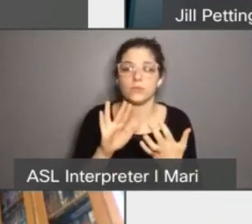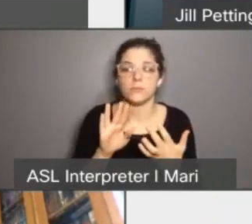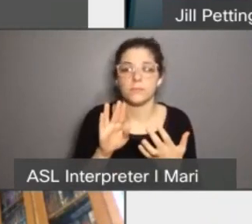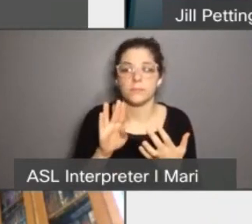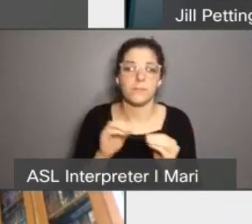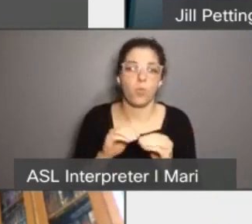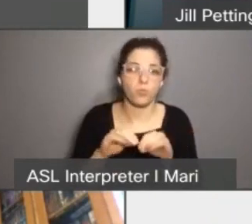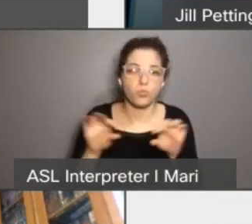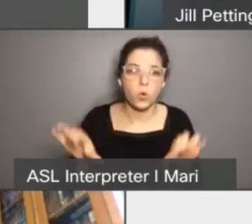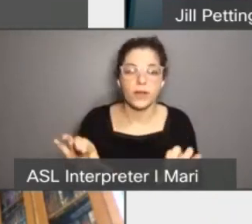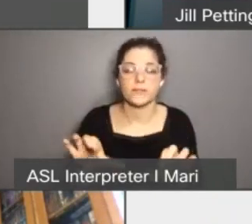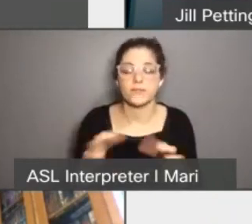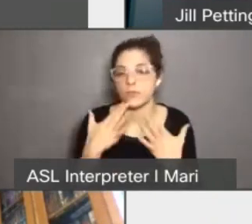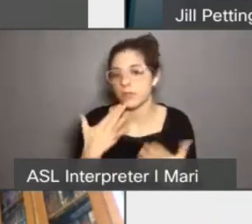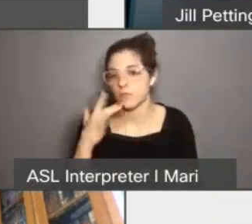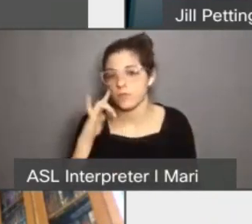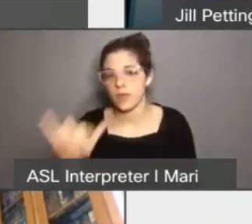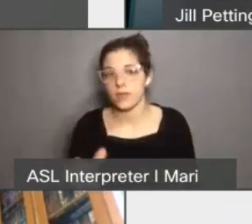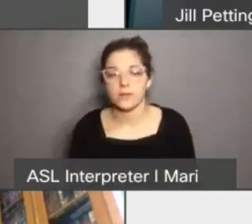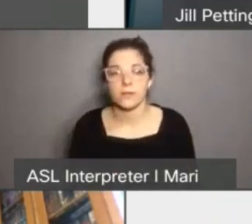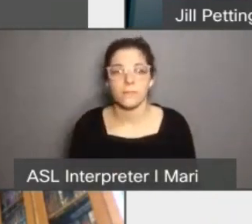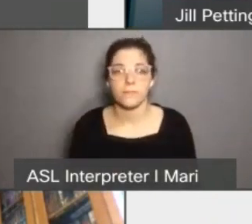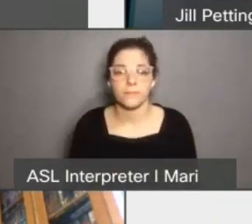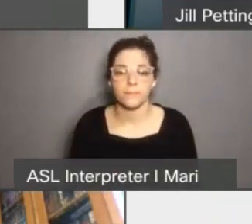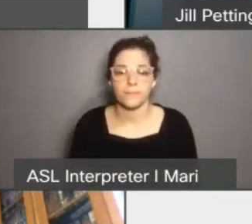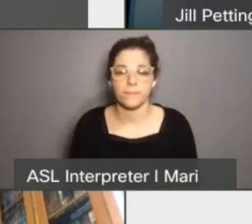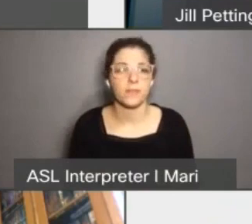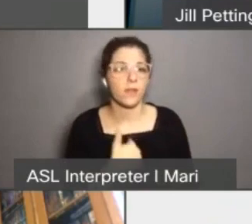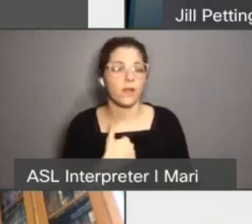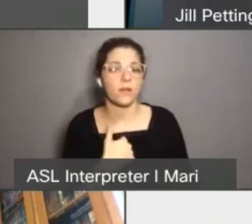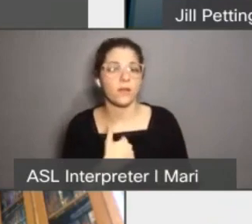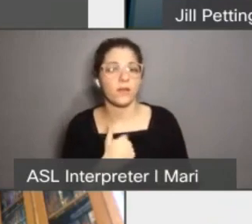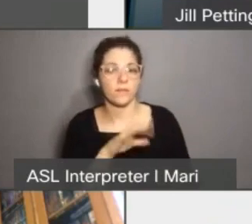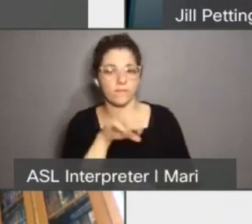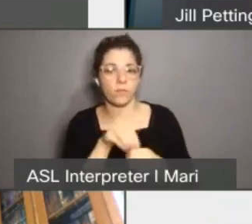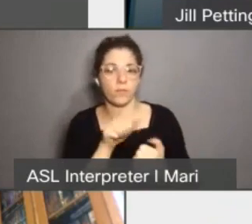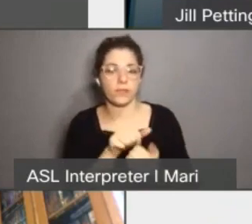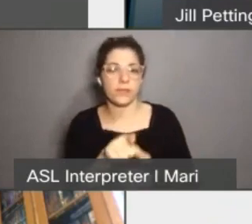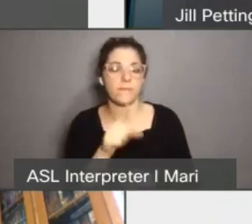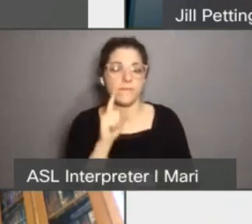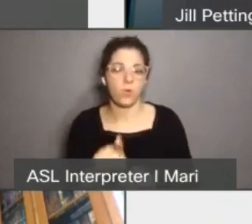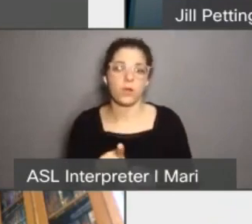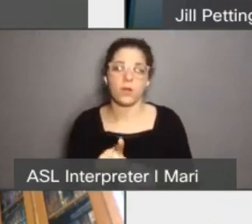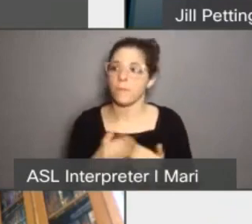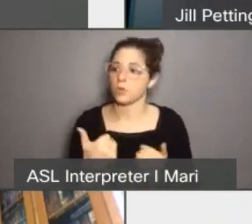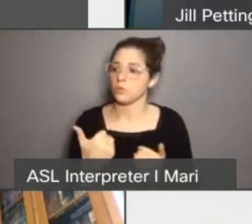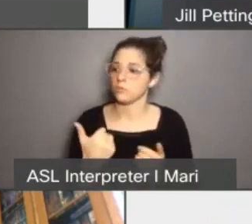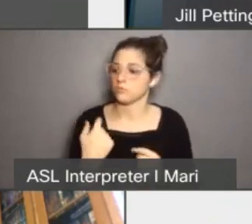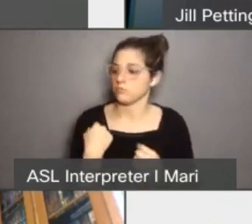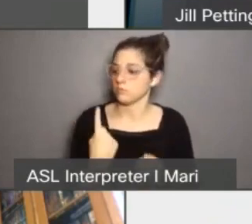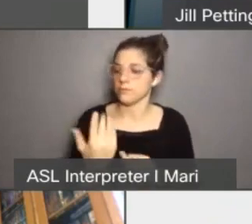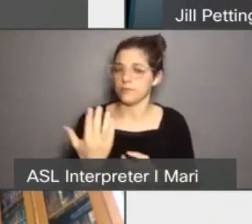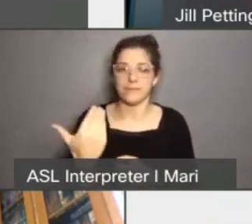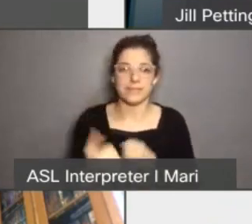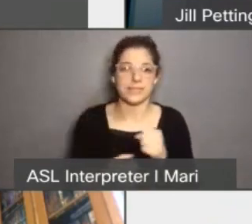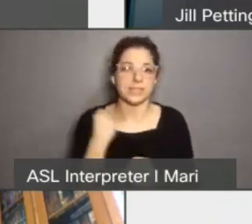more proactive. So thank you for that. I've been Josie? involved with them for just about the past 15